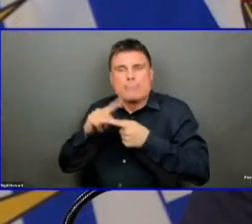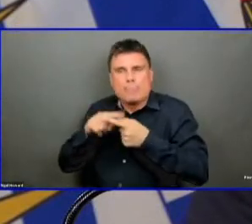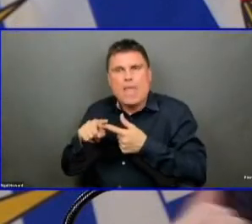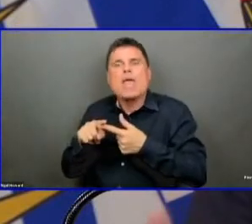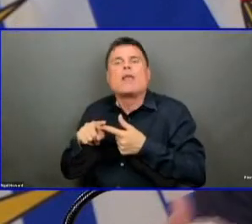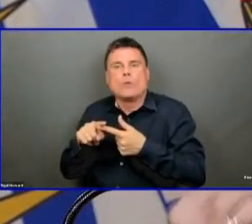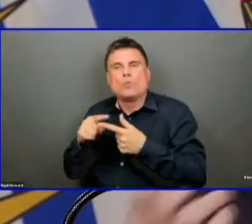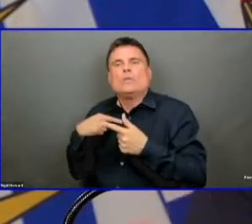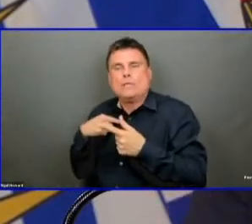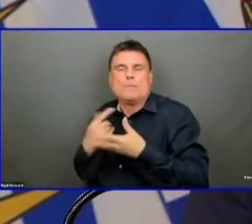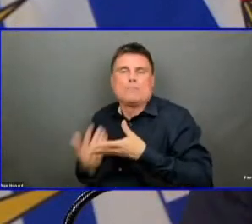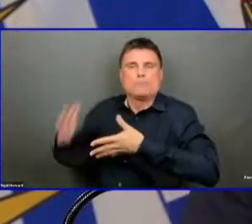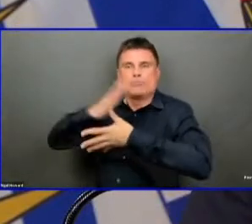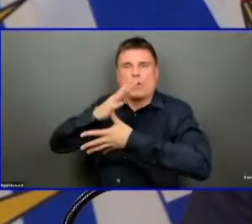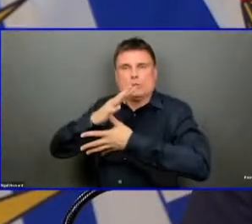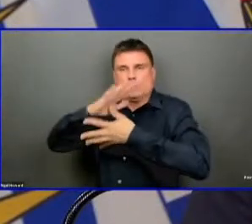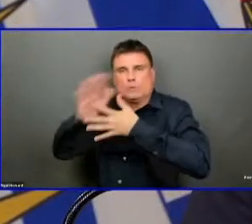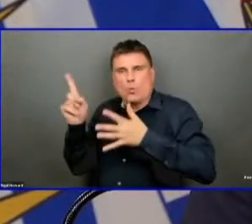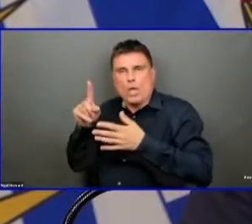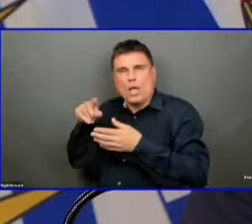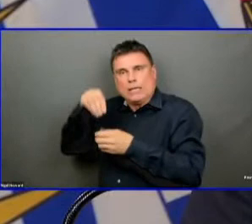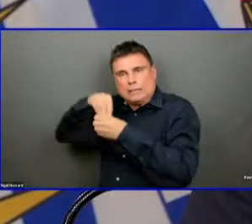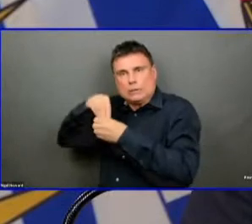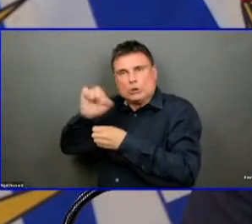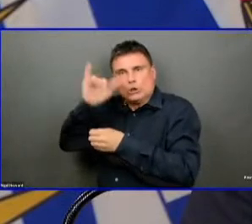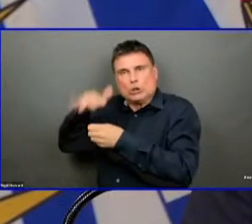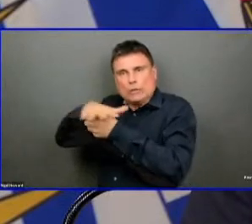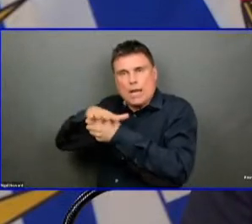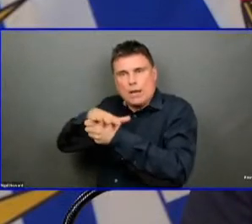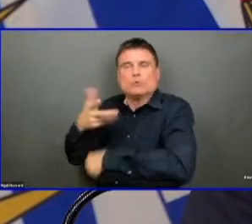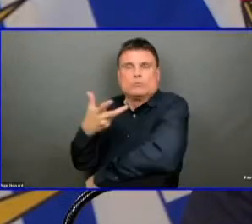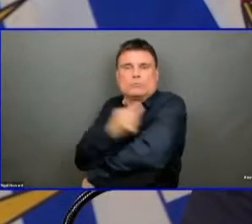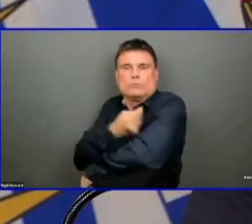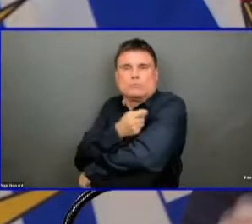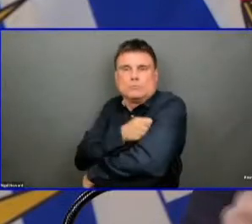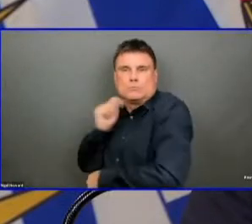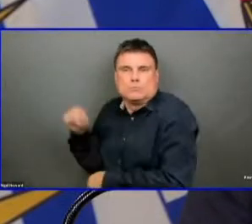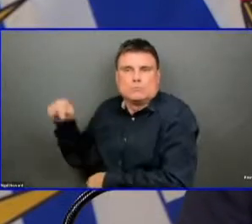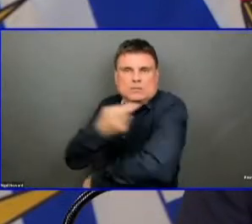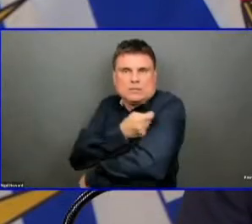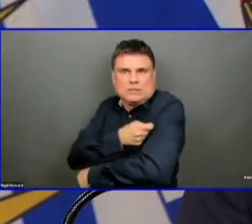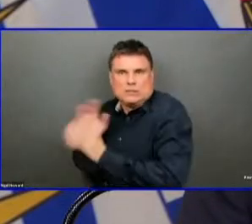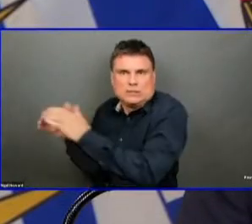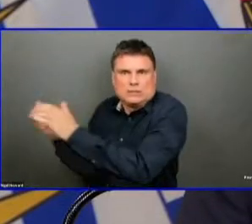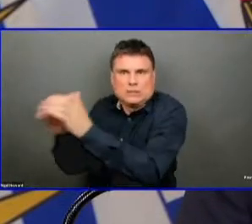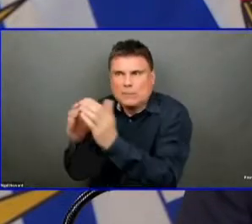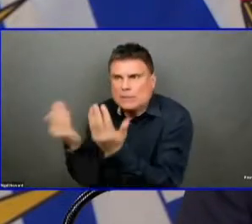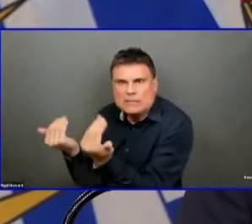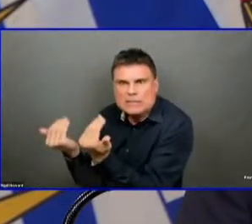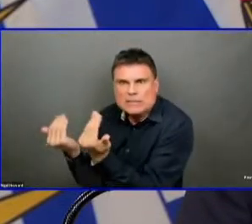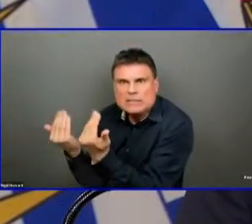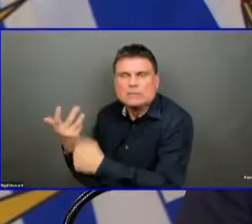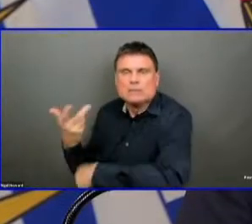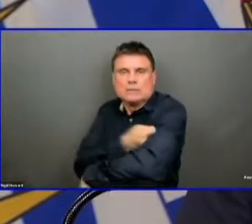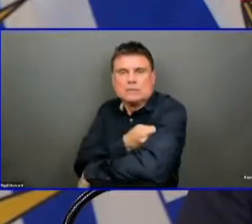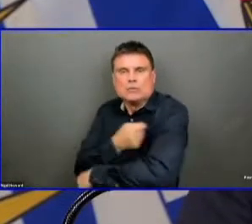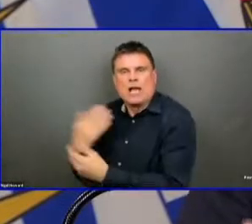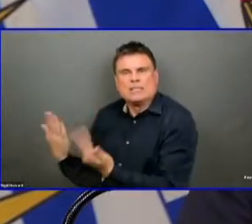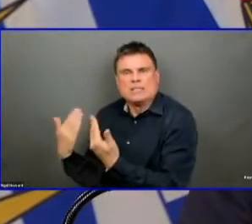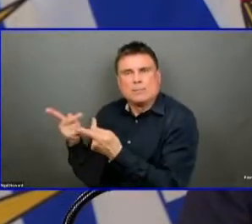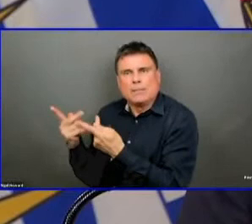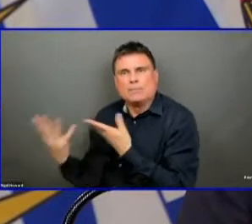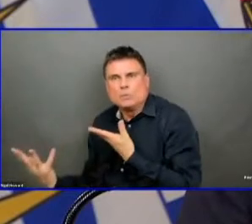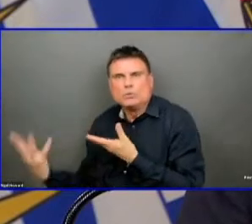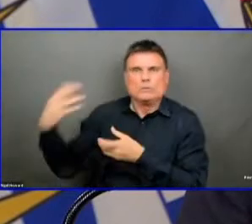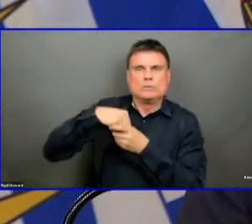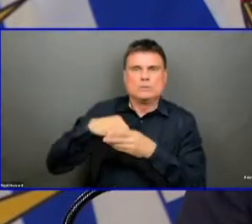in this. I know Fraser Health has been reaching out to many, help us get people over age 55 and 60 in to